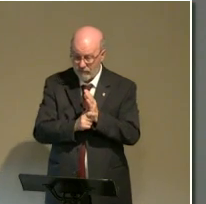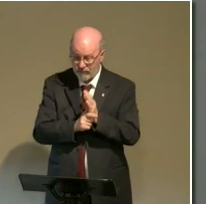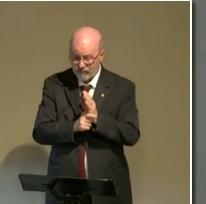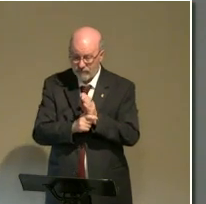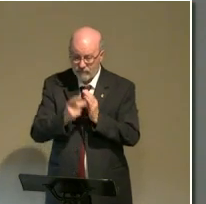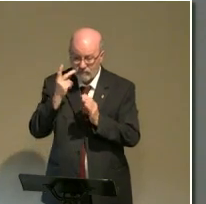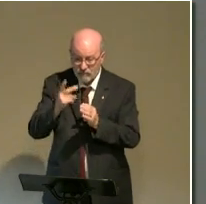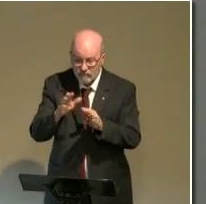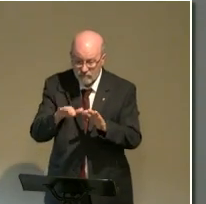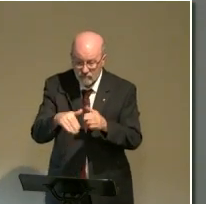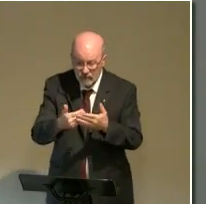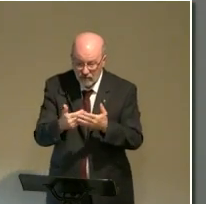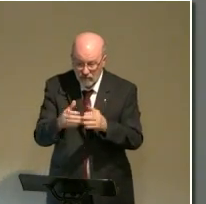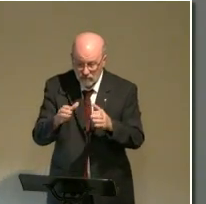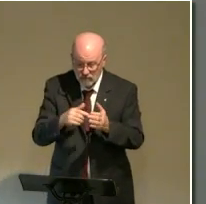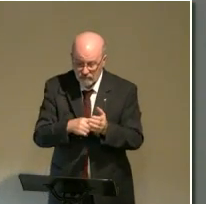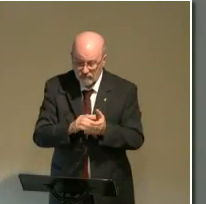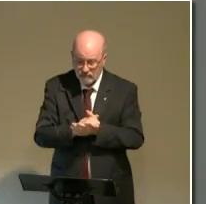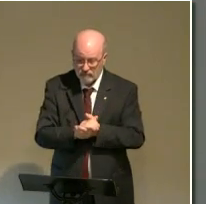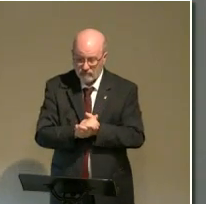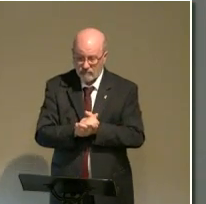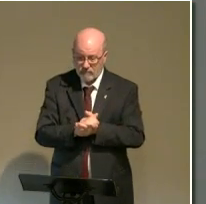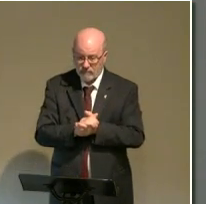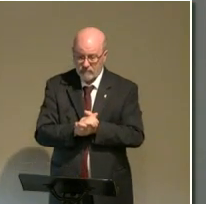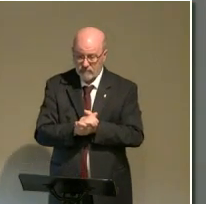we're going to see how they're going to do this, okay?